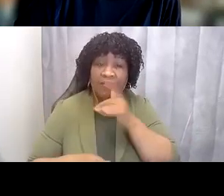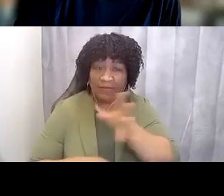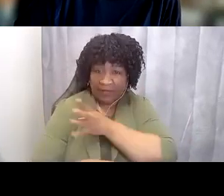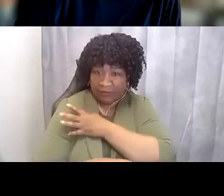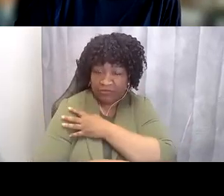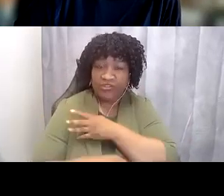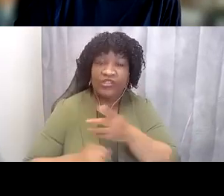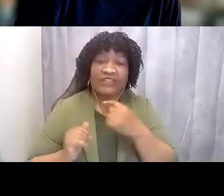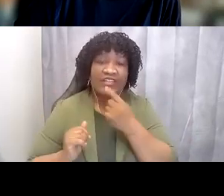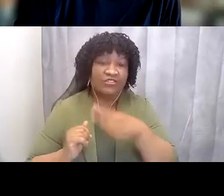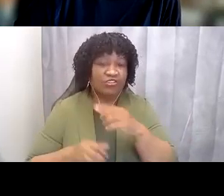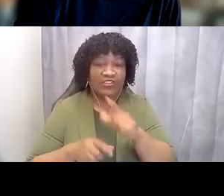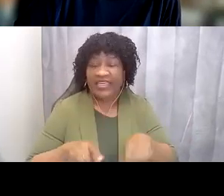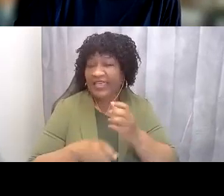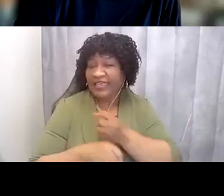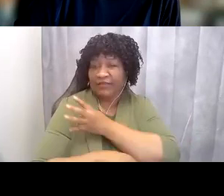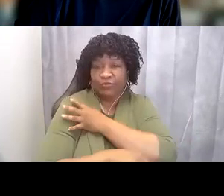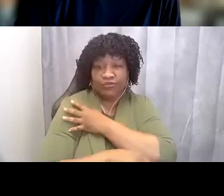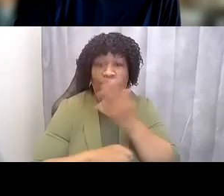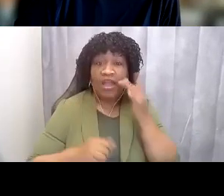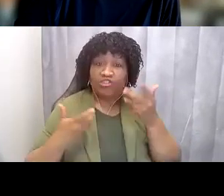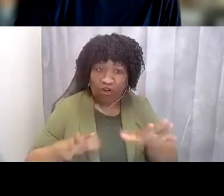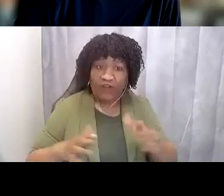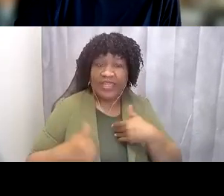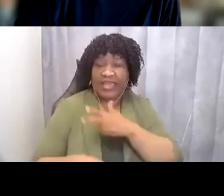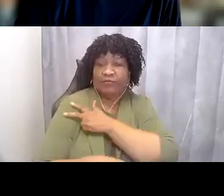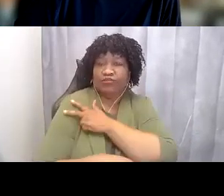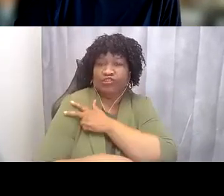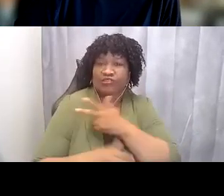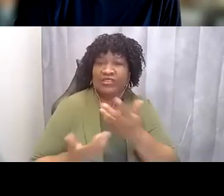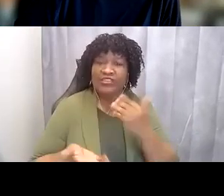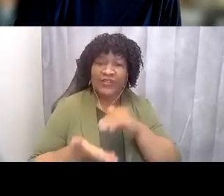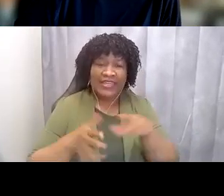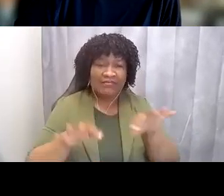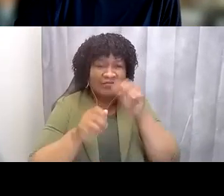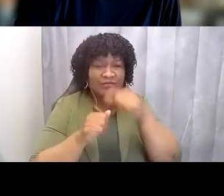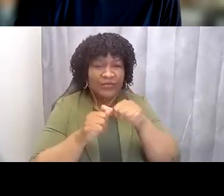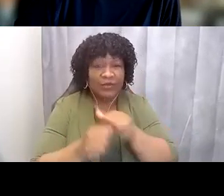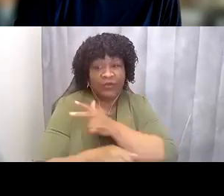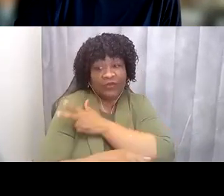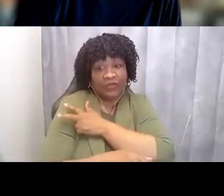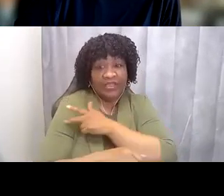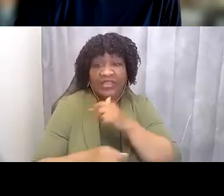and they told her she couldn't get a booster because she already had one. So a reminder, that third shot is not a